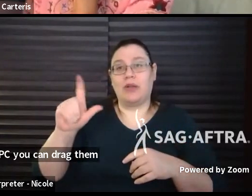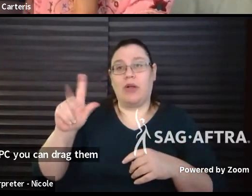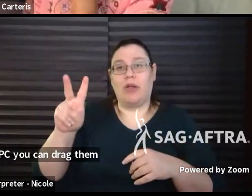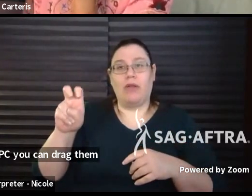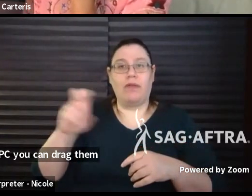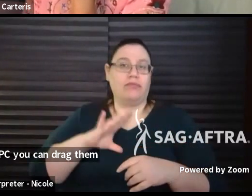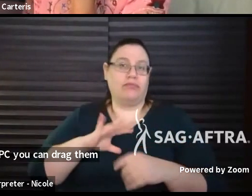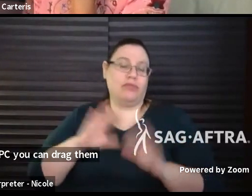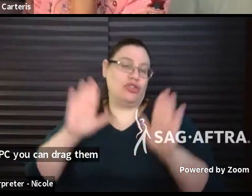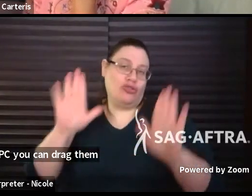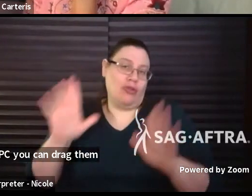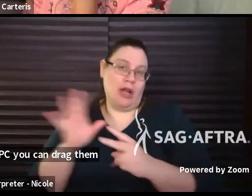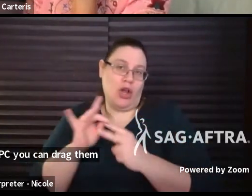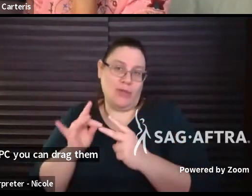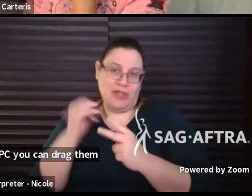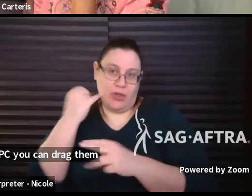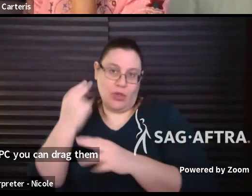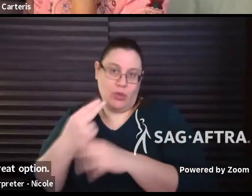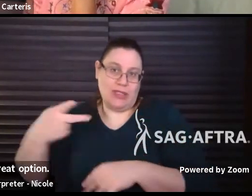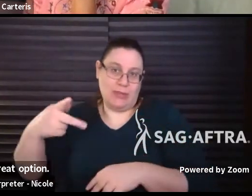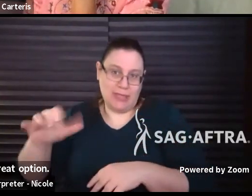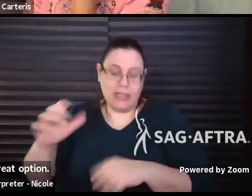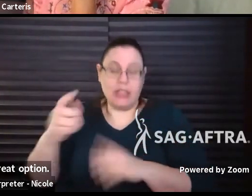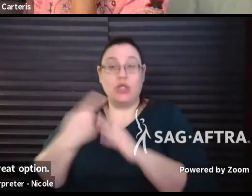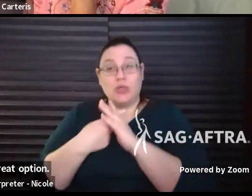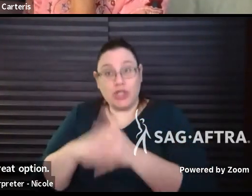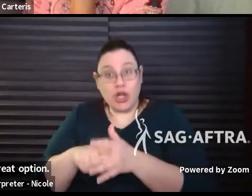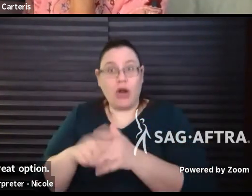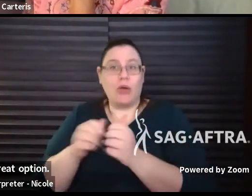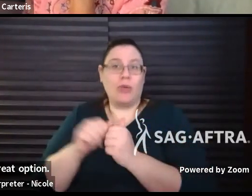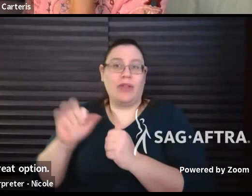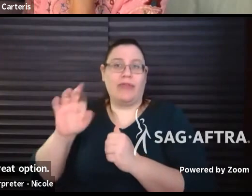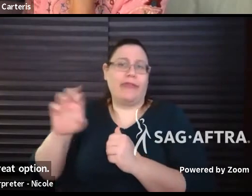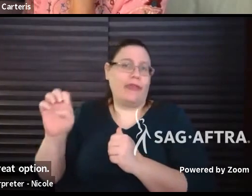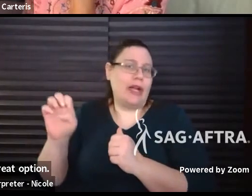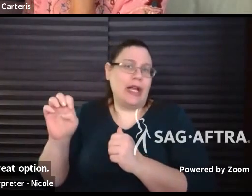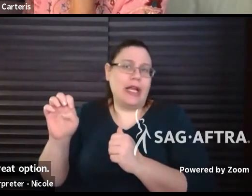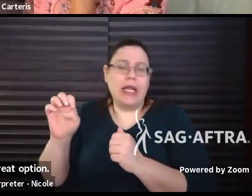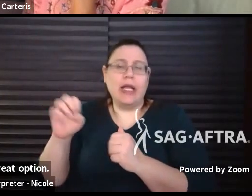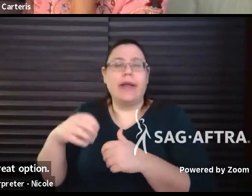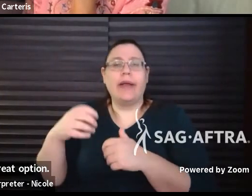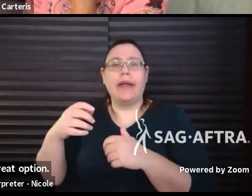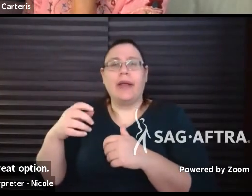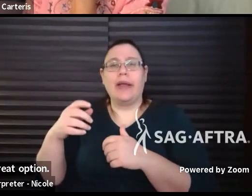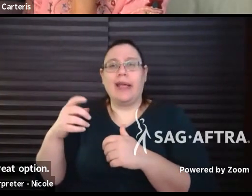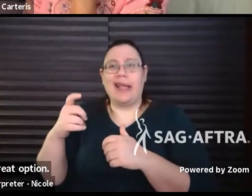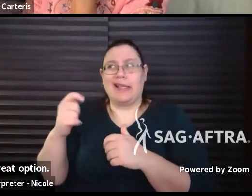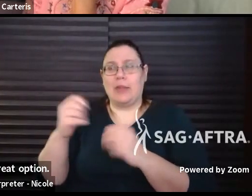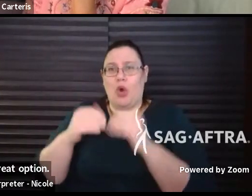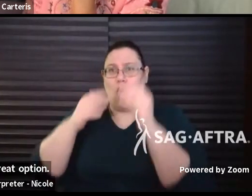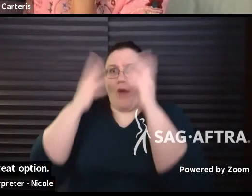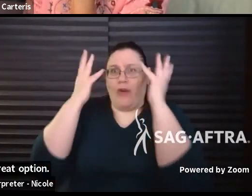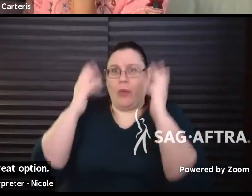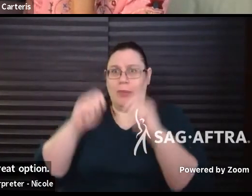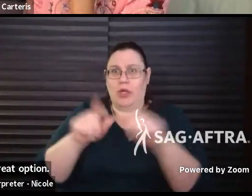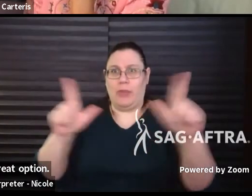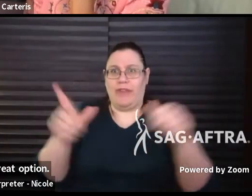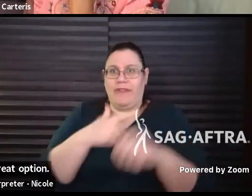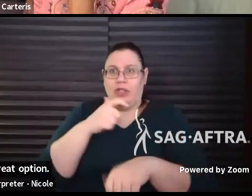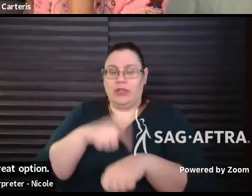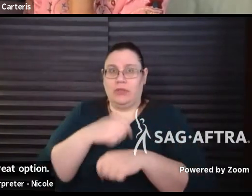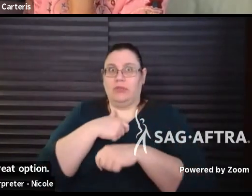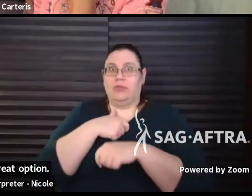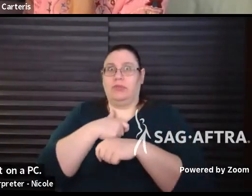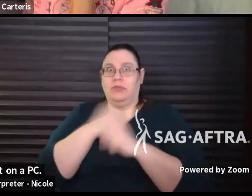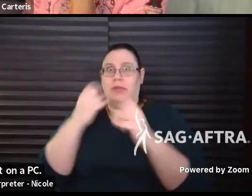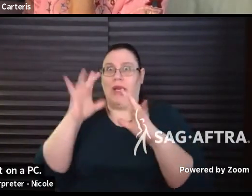if you're a PC user to start out on a free software. It's just a little bit more daunting when you open that app up for the first time. There's a lot more buttons,